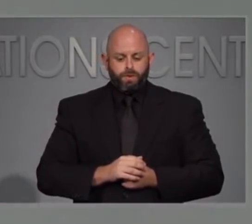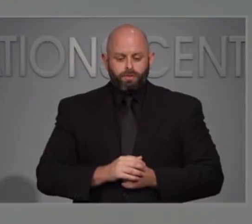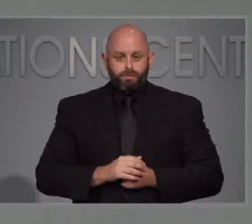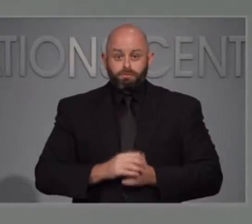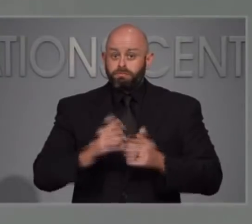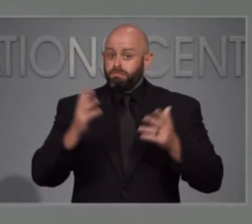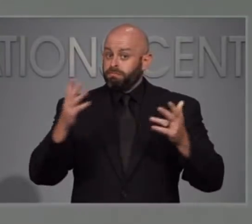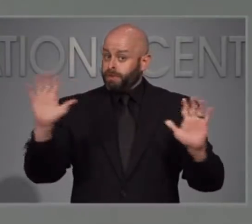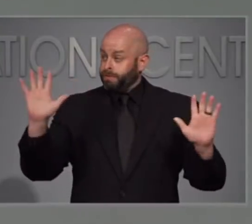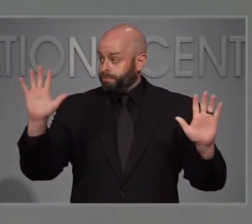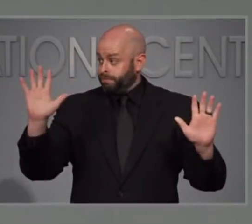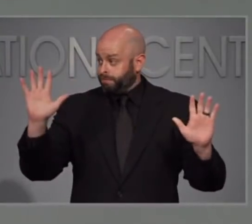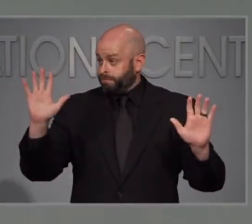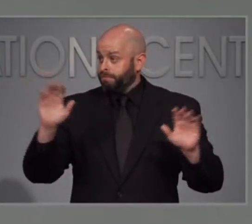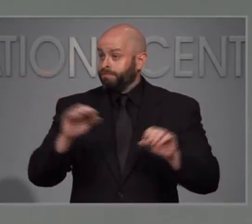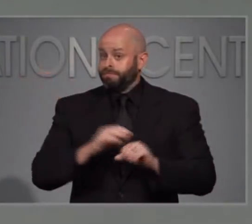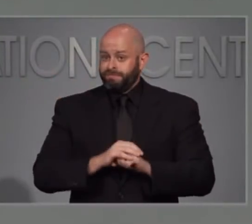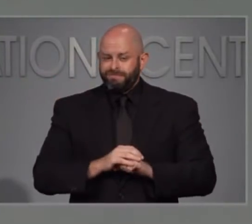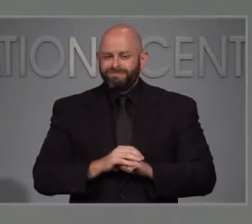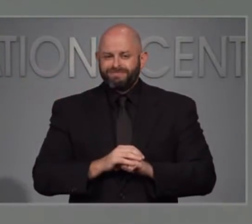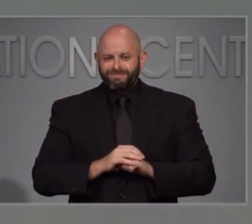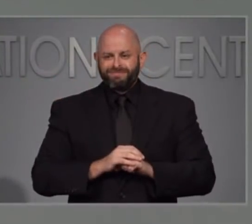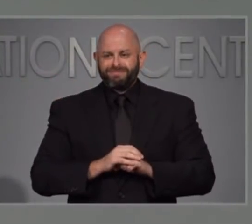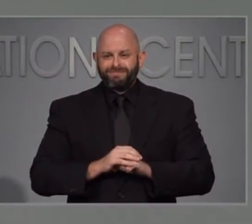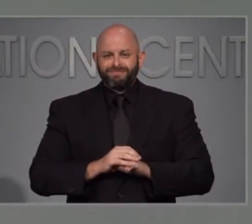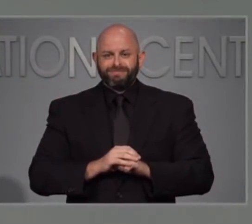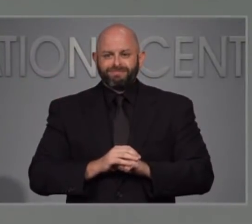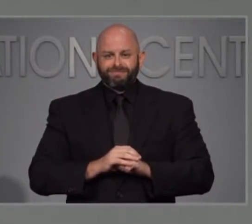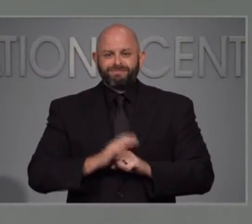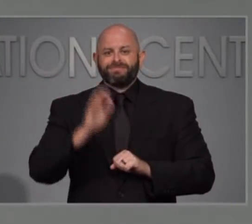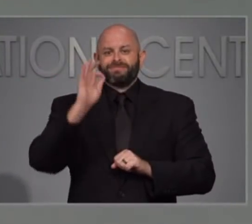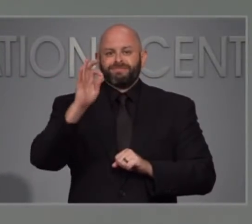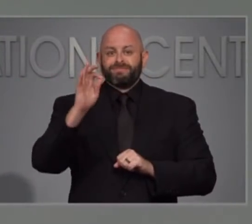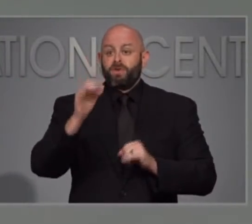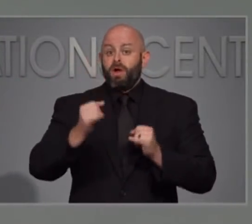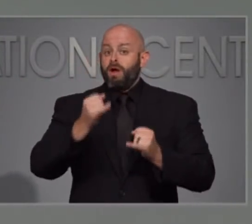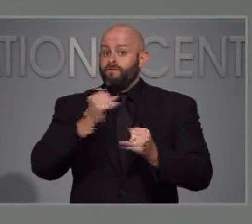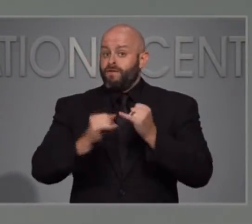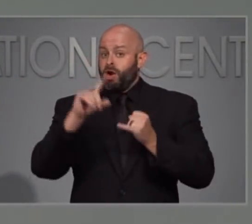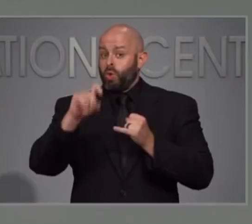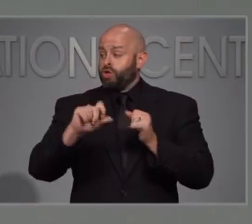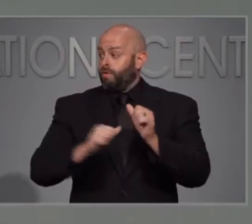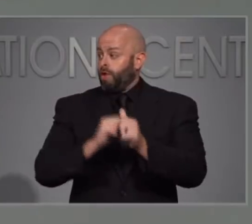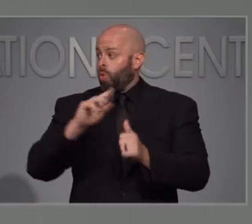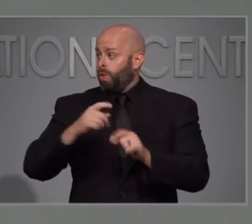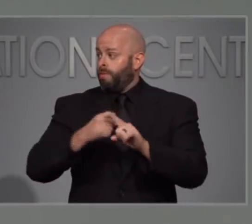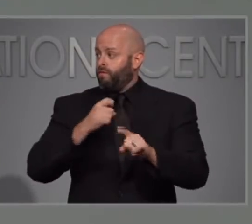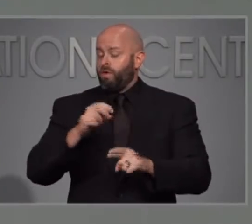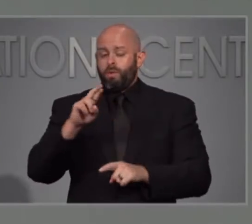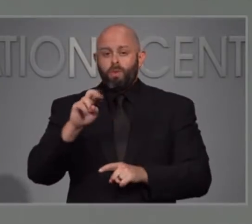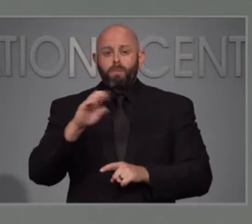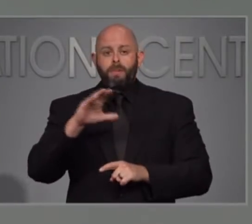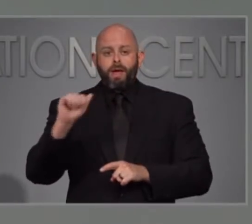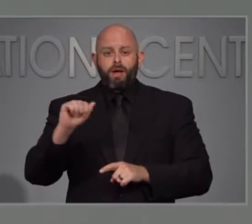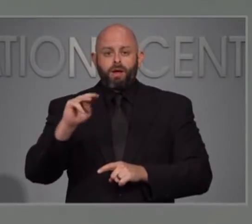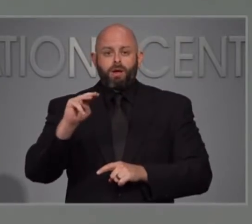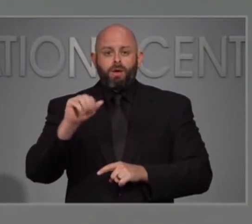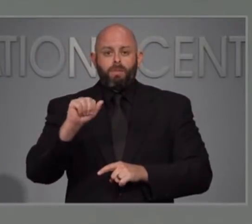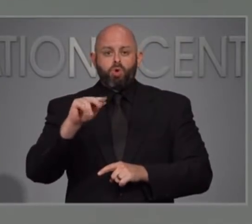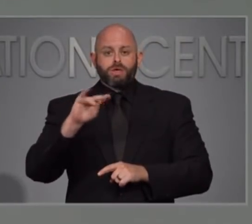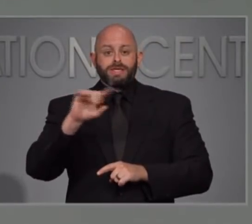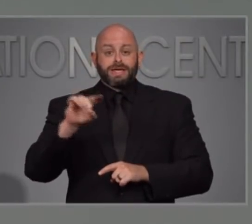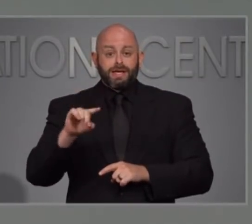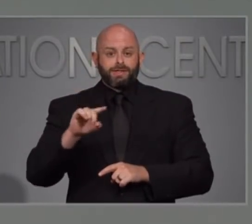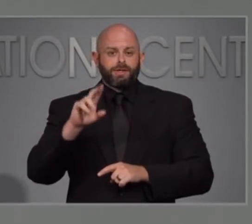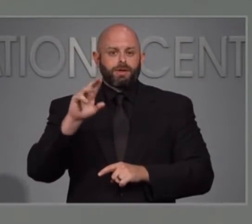That it? Okay. Follow up? We'll have our final question, follow up from Rebecca Martinez, WUNC.